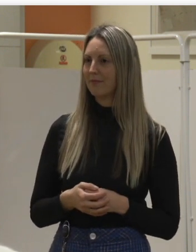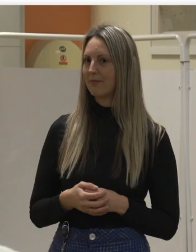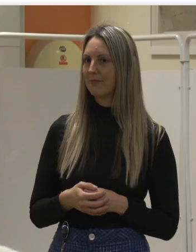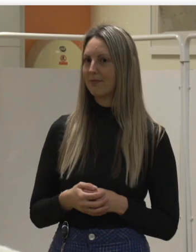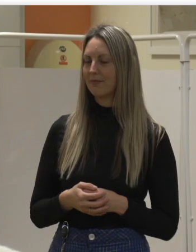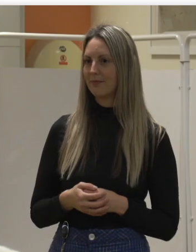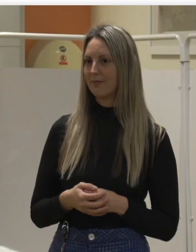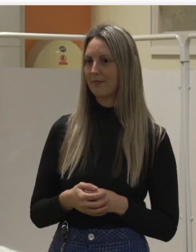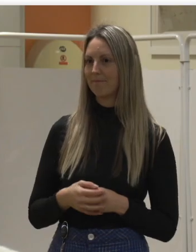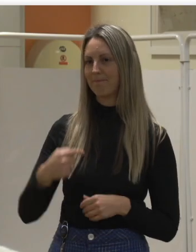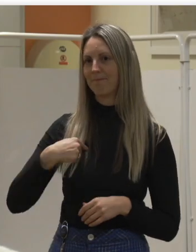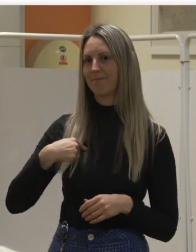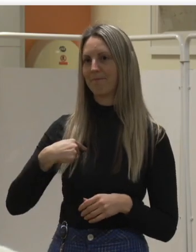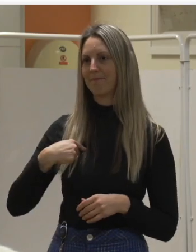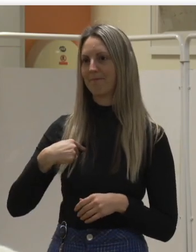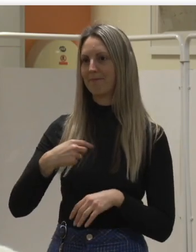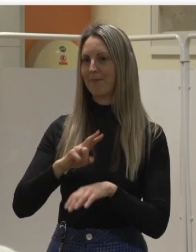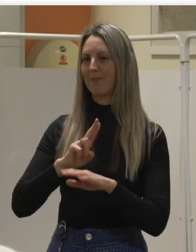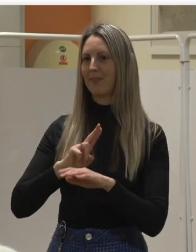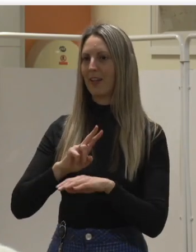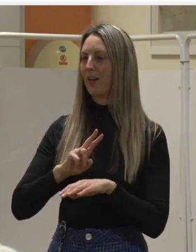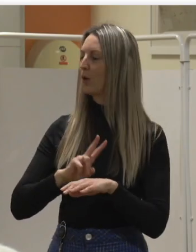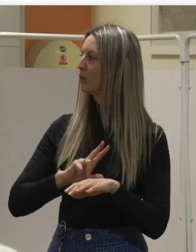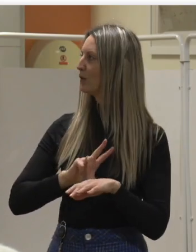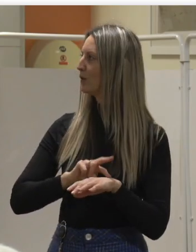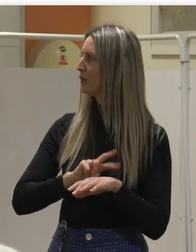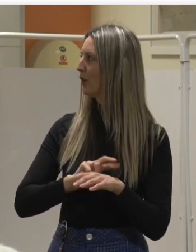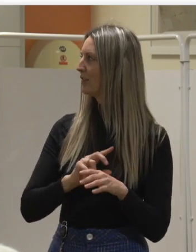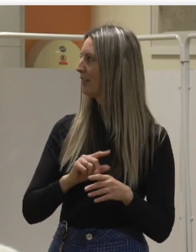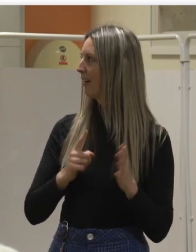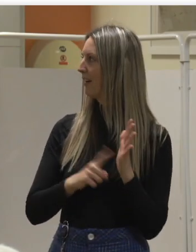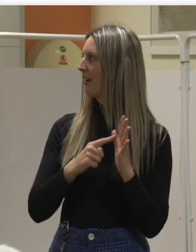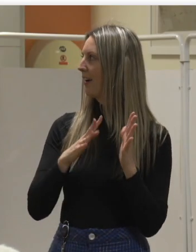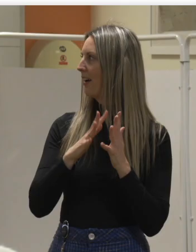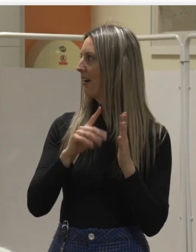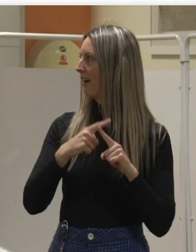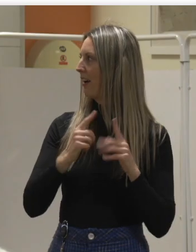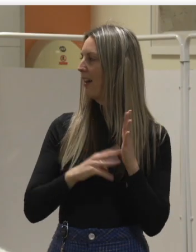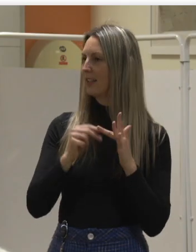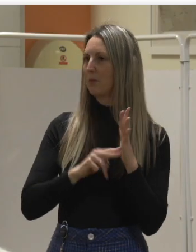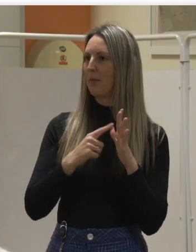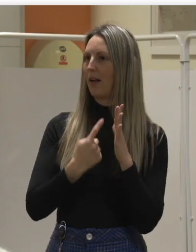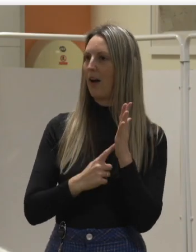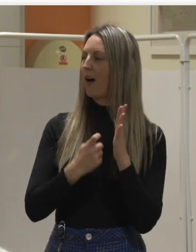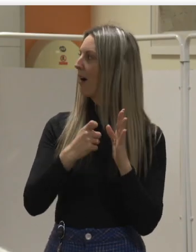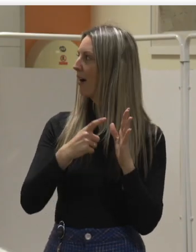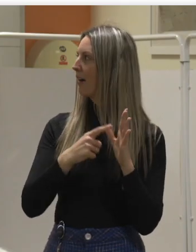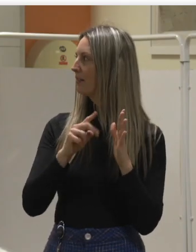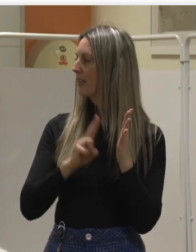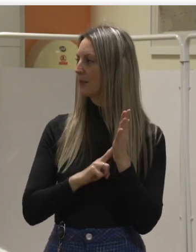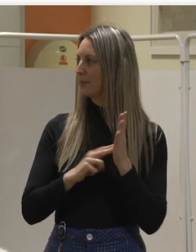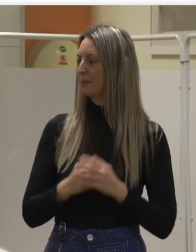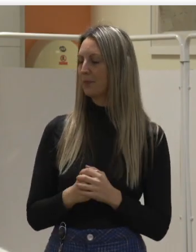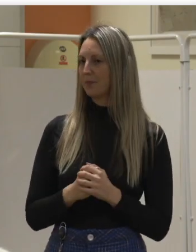I'm Dr. Lakshmi Narayan. I'm a rheumatologist. I work in Burton, and I also lead rheumatology department